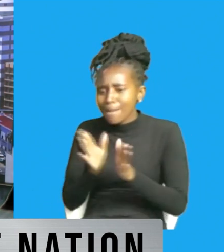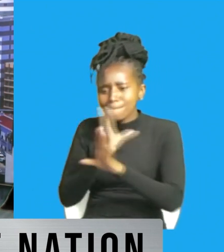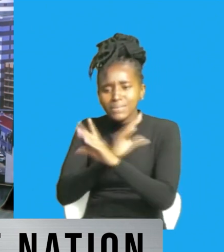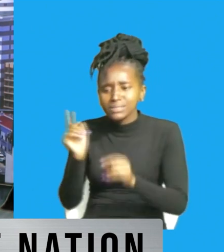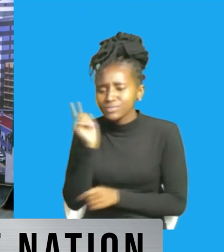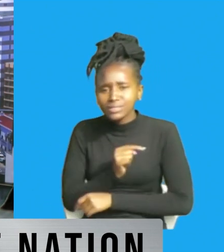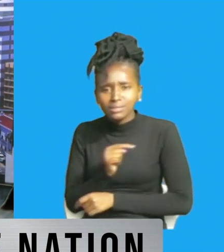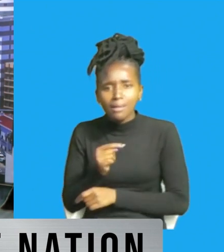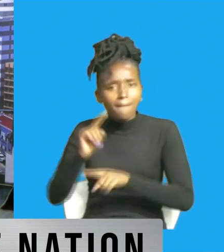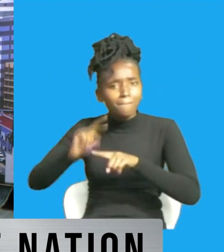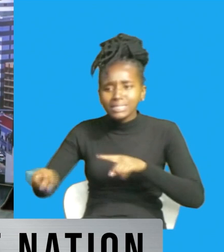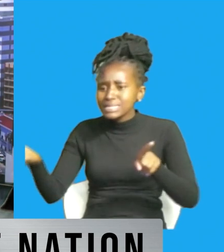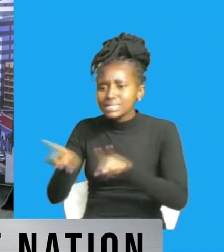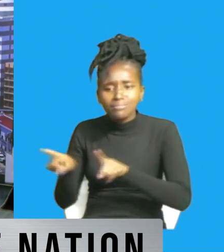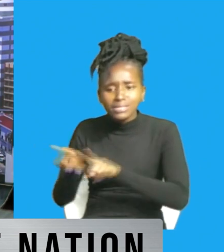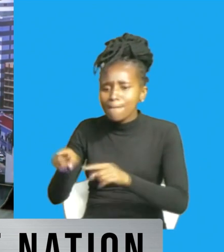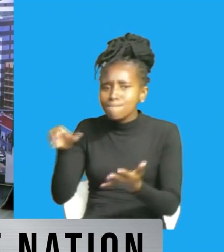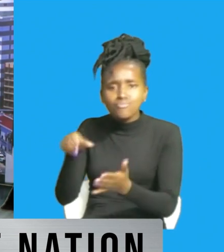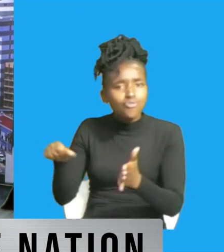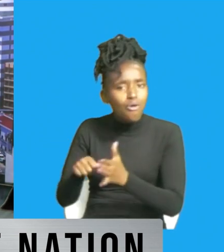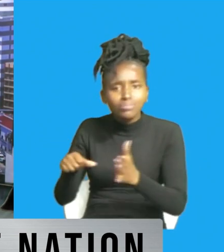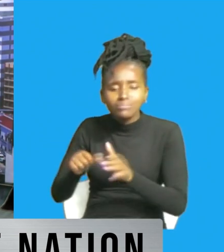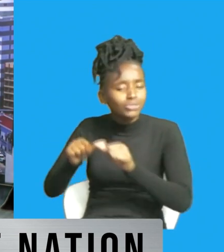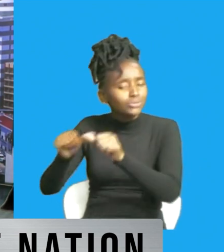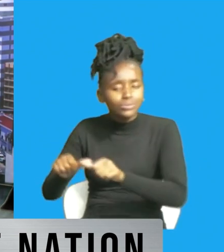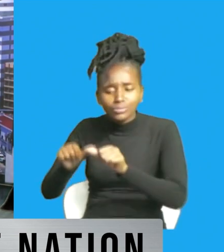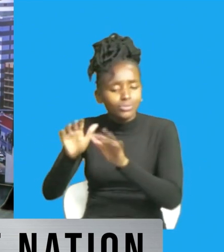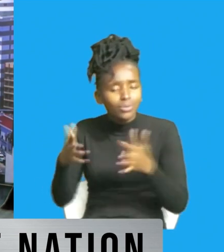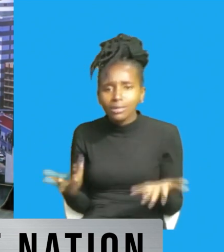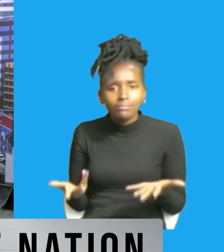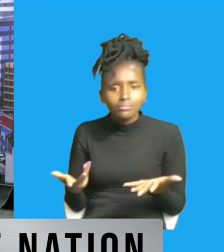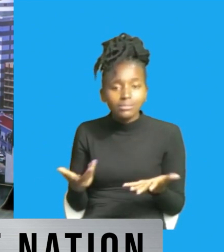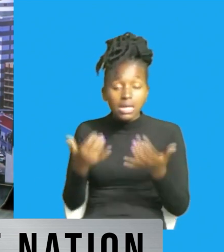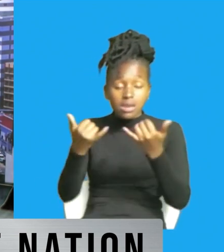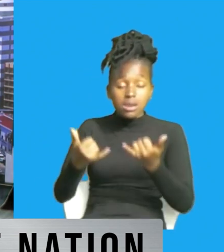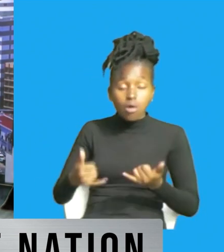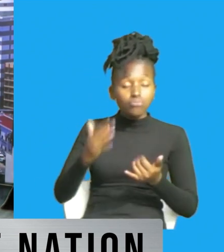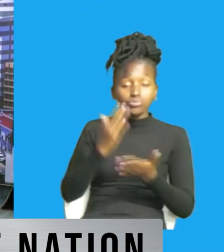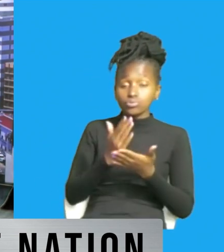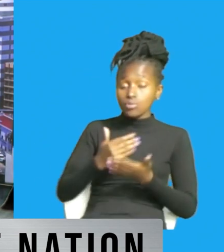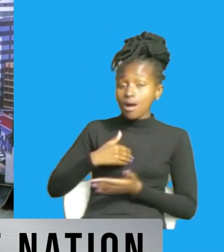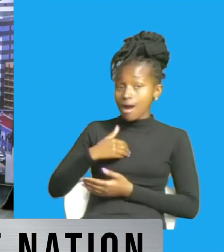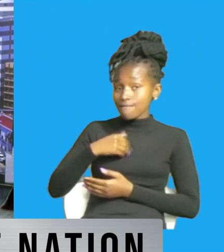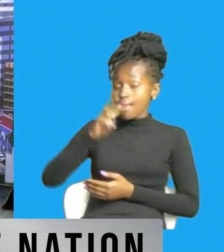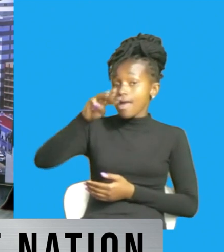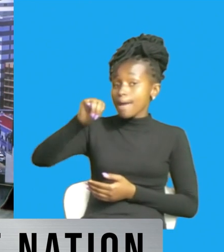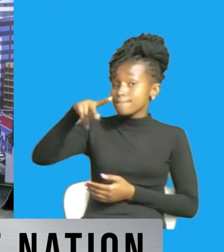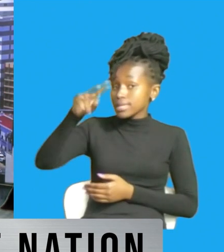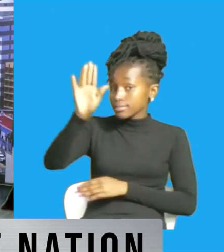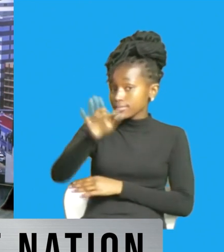saying tuko na wabunge, na wabunge wanafaa kuweka serikali oversight.